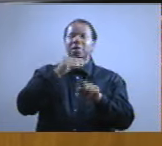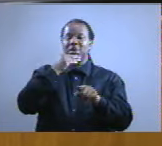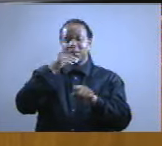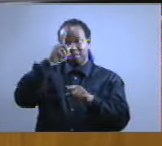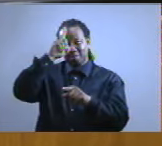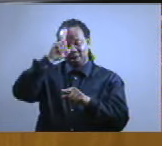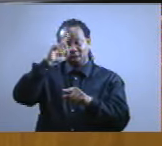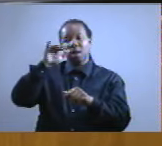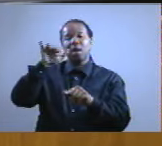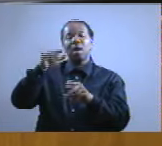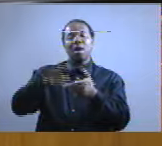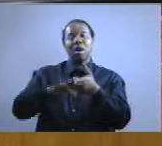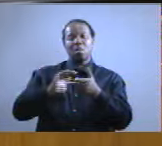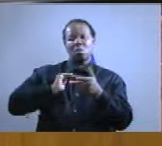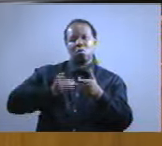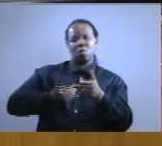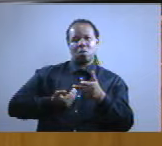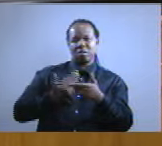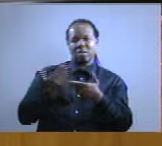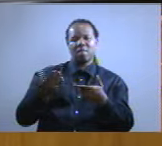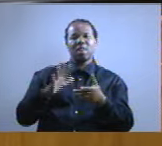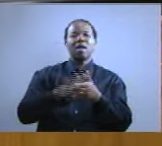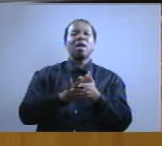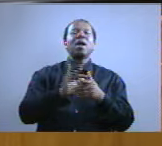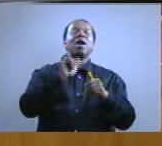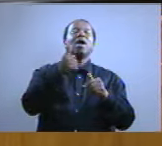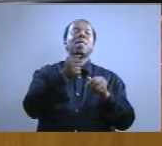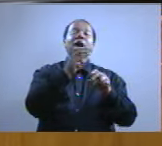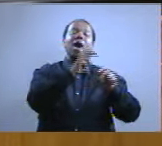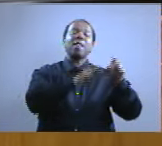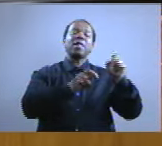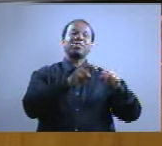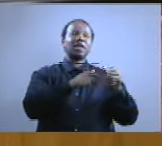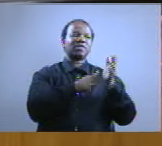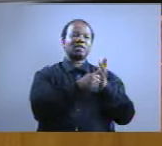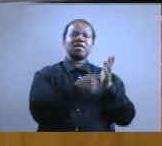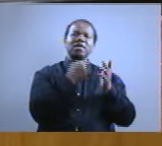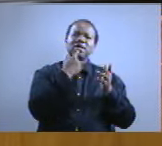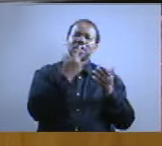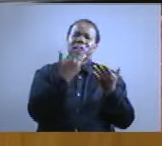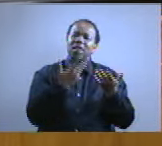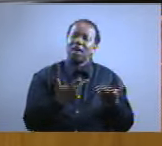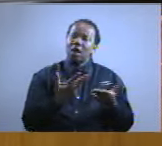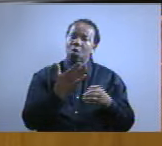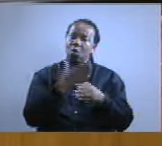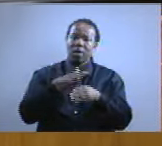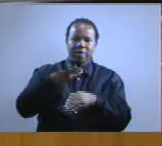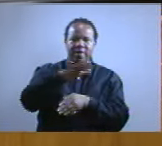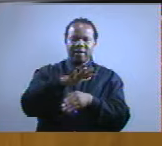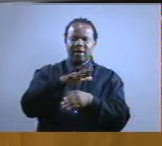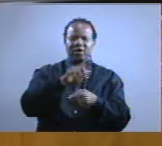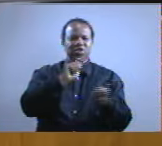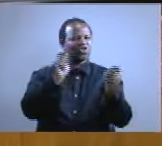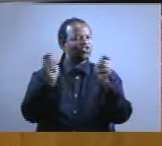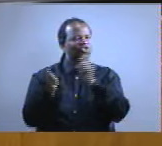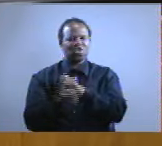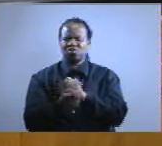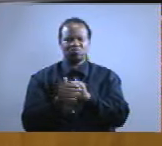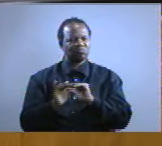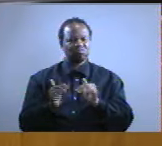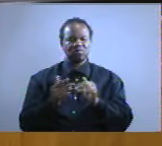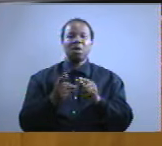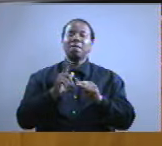women. Analysts and statisticians tell us that very little has changed in the workplace. The top positions in the